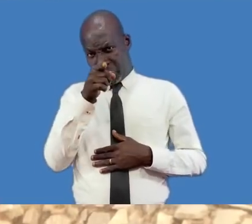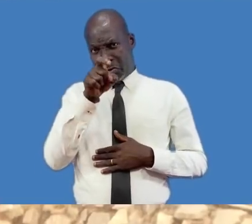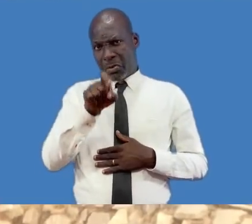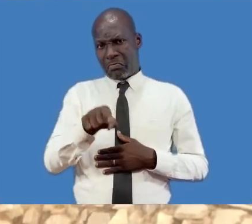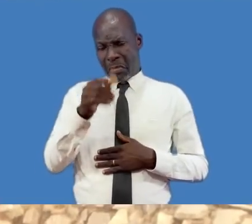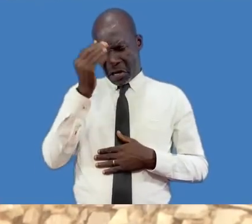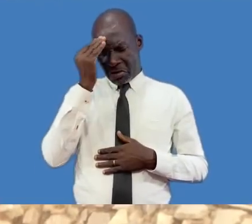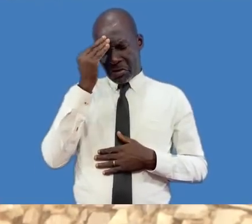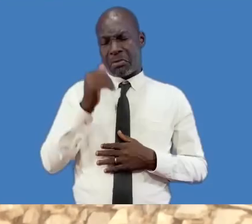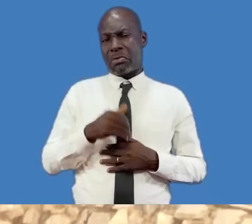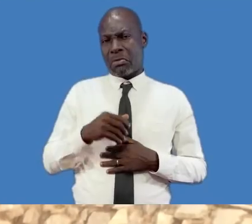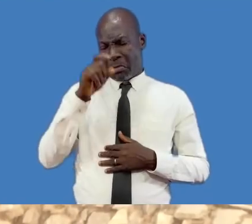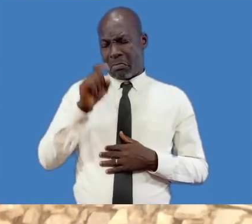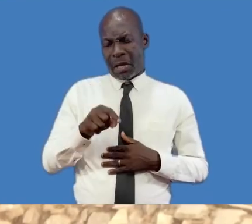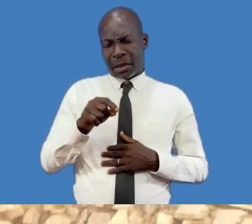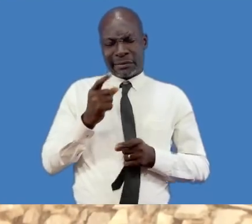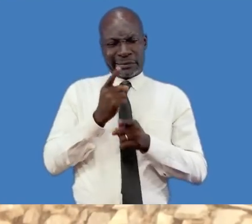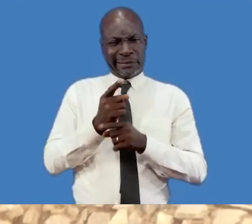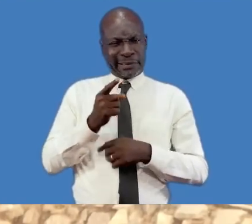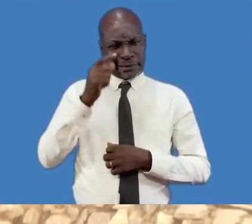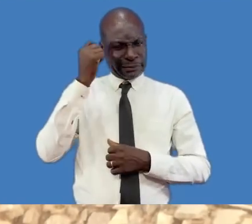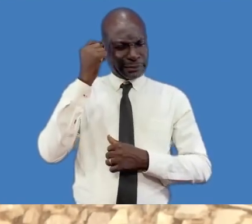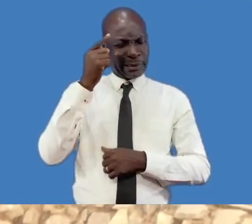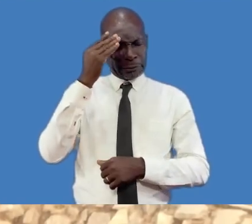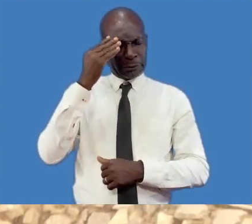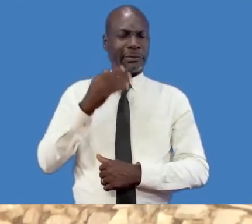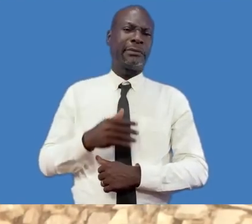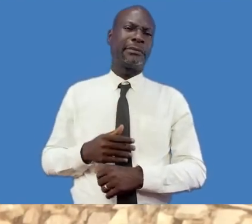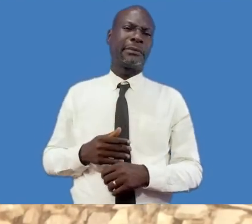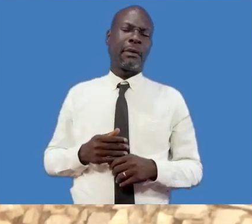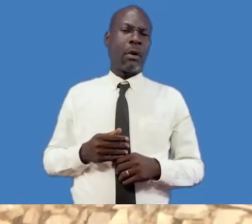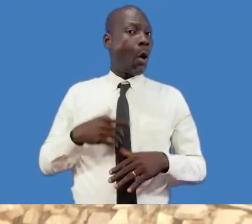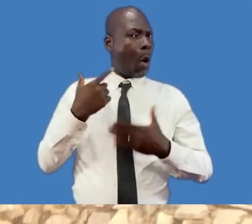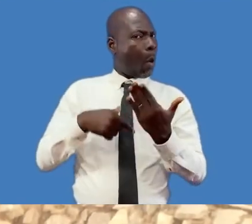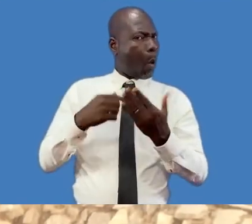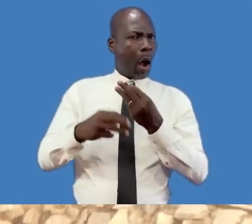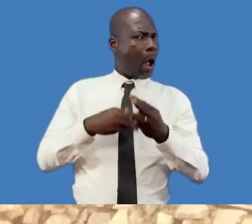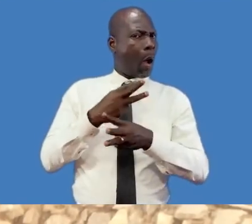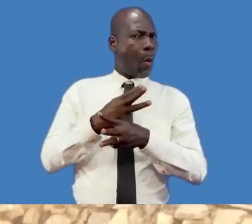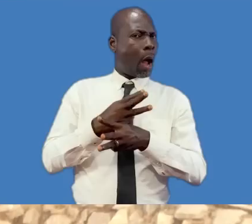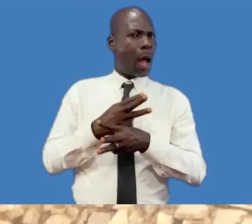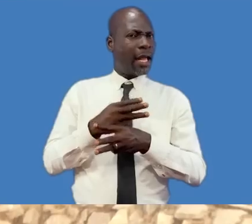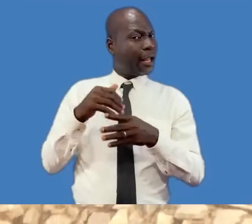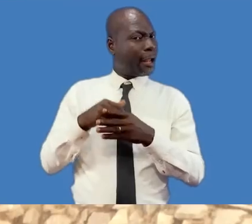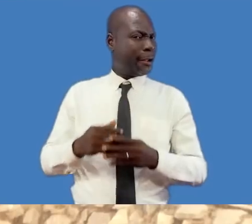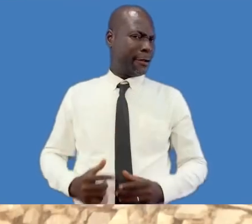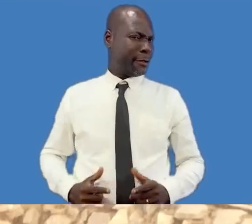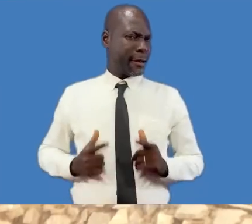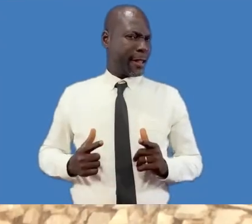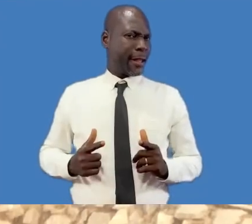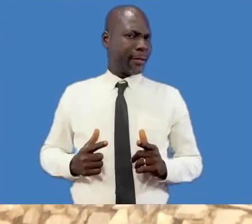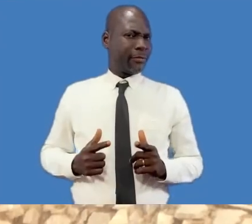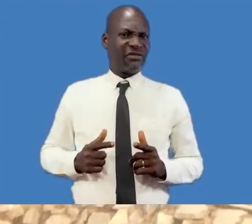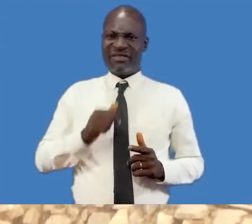hye no nso na uhu orafo a wutemi eniema ewo ewiase ene ye na brabom no